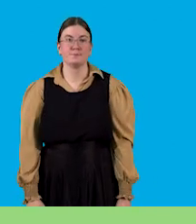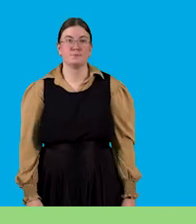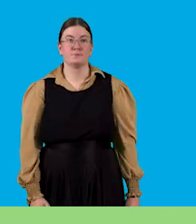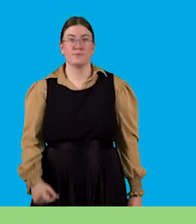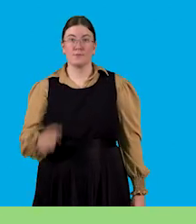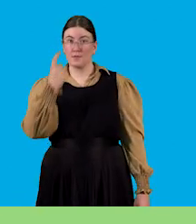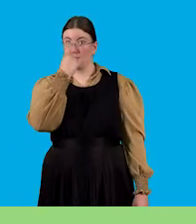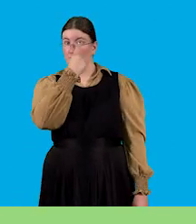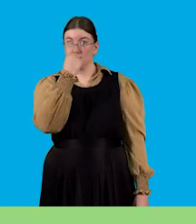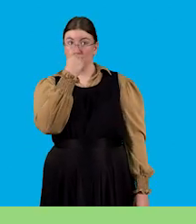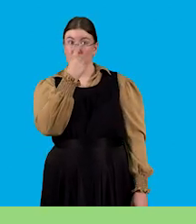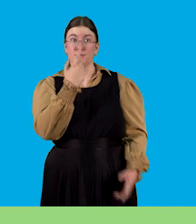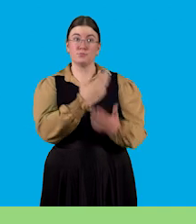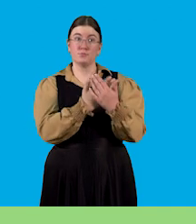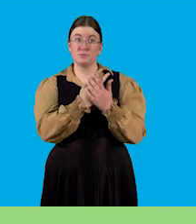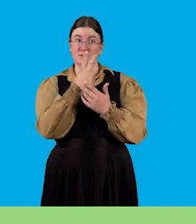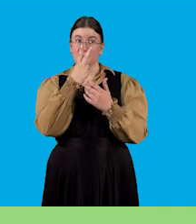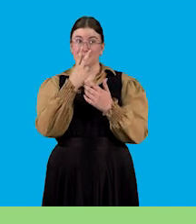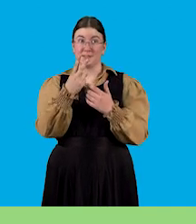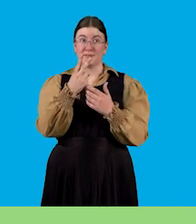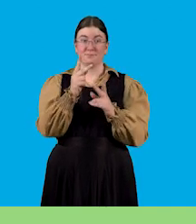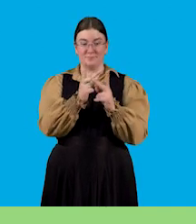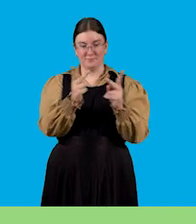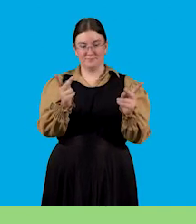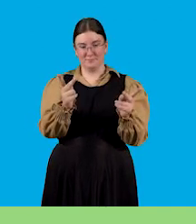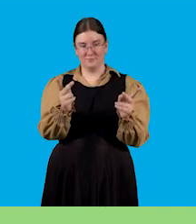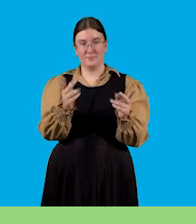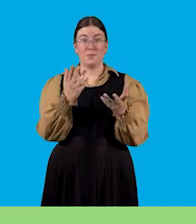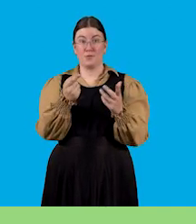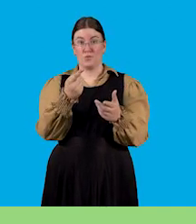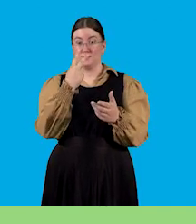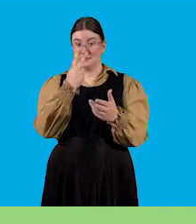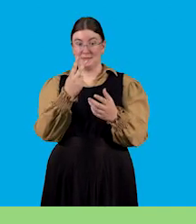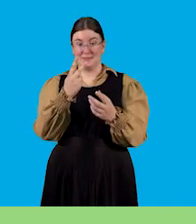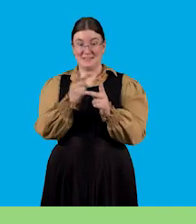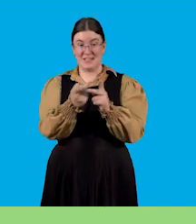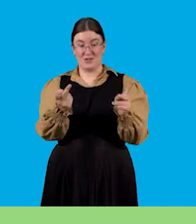Your eyes are involved in the process of seeing. It is possible that you might see